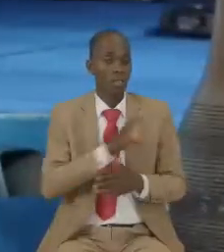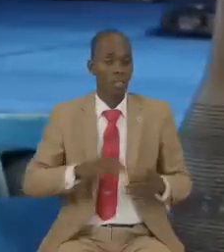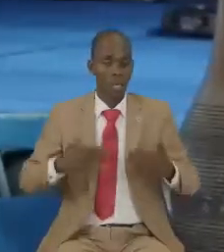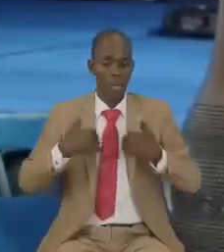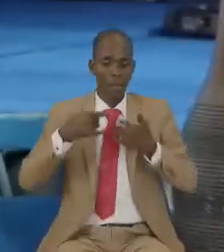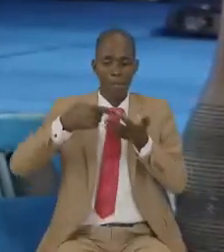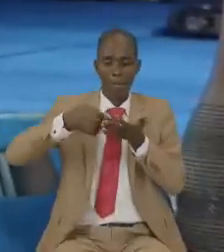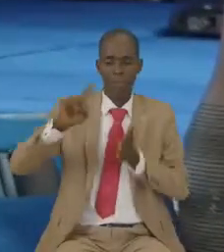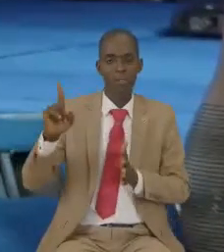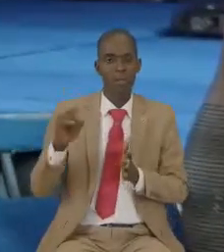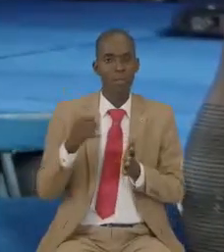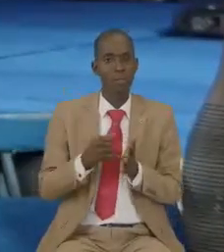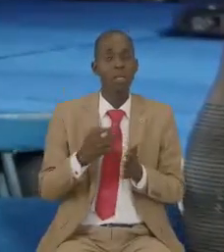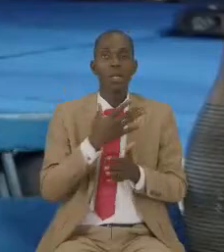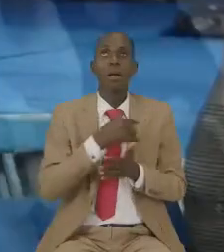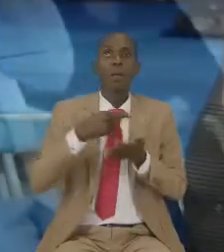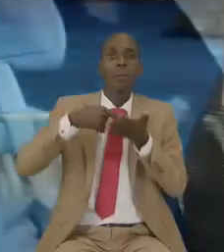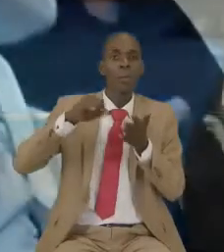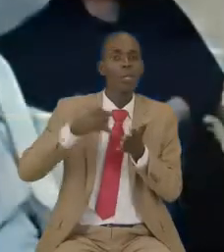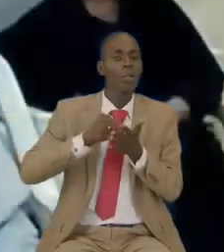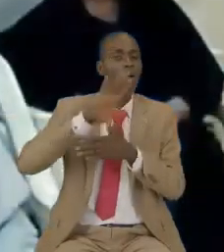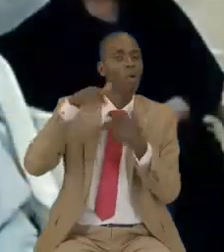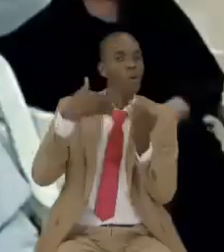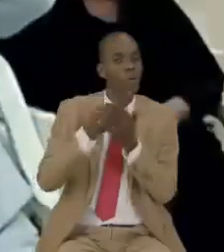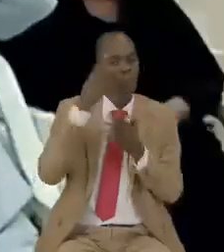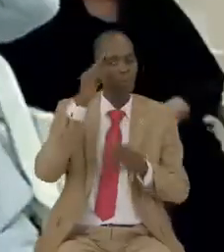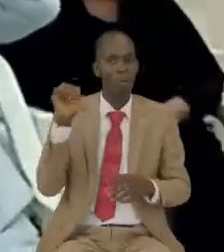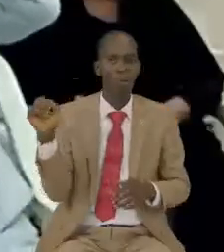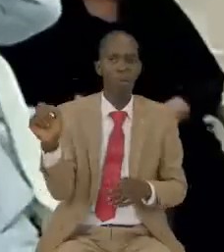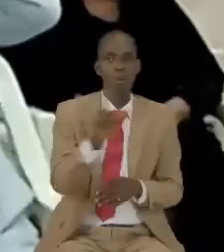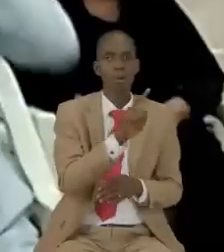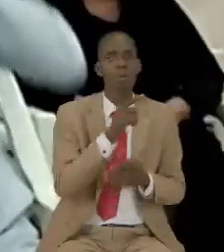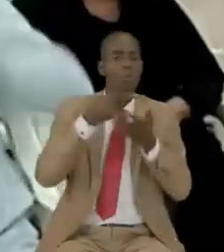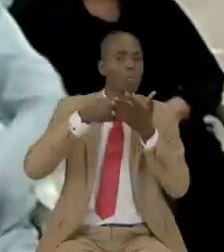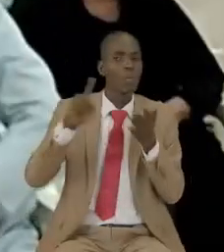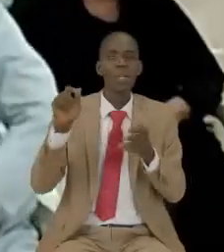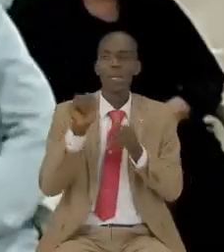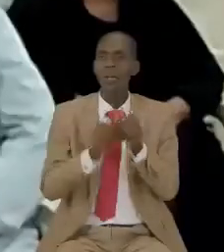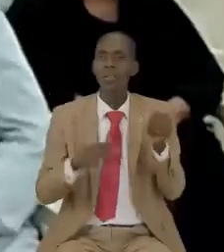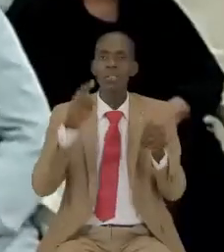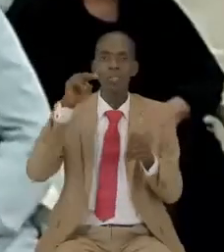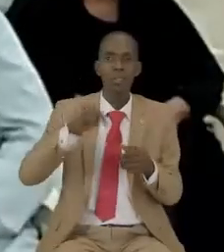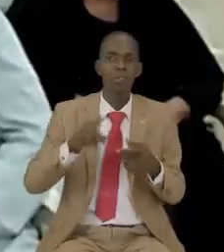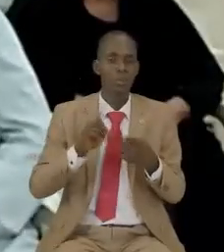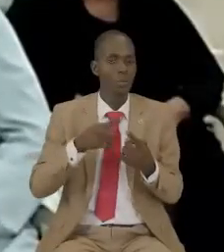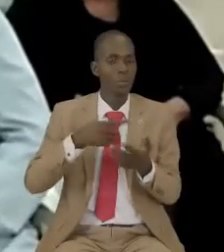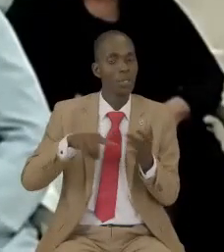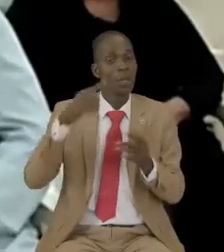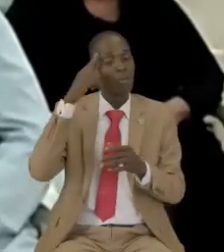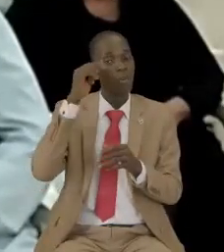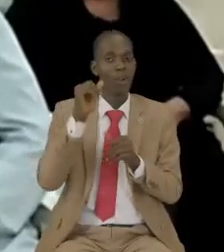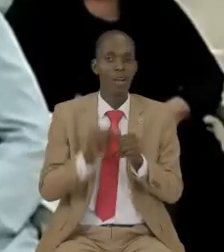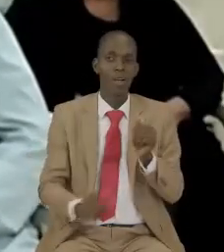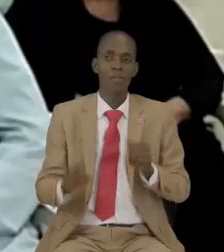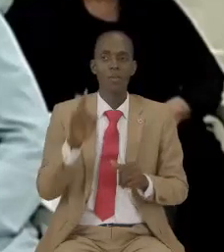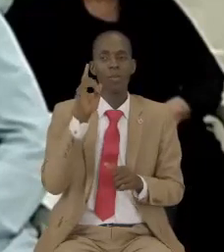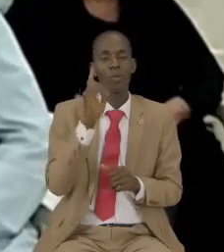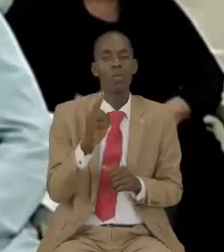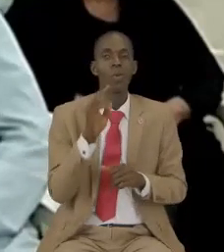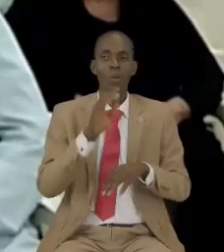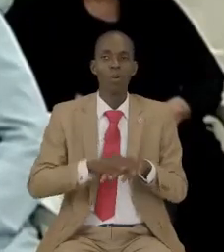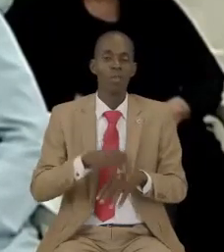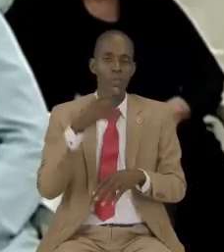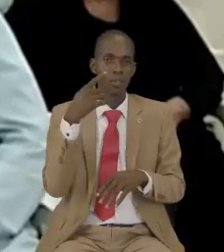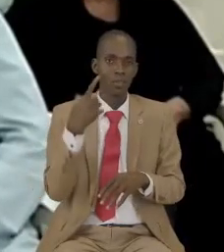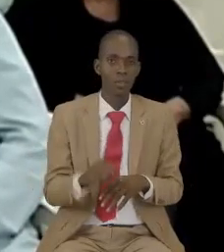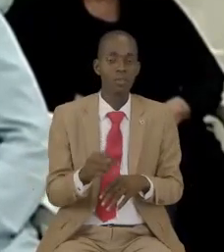and he paid it all for all? He paid everything he ought to pay for everyone on the face